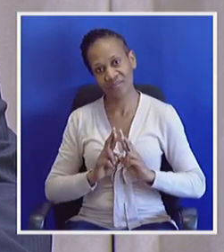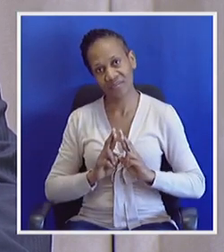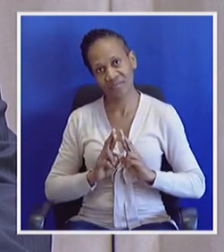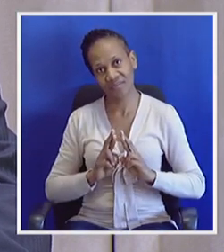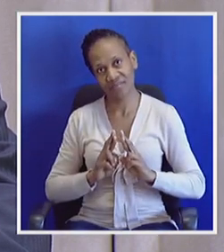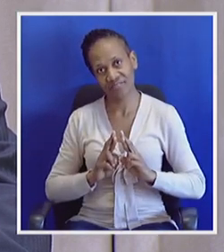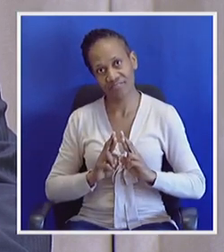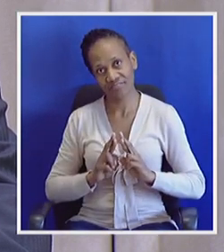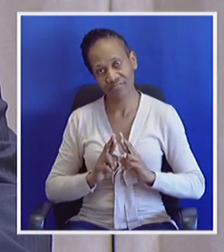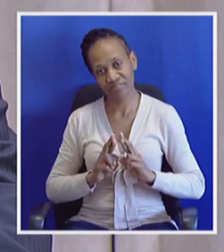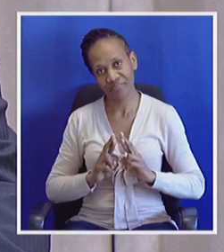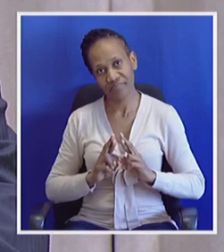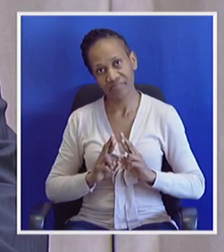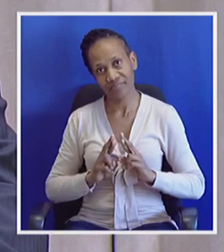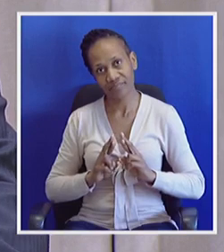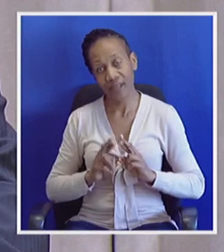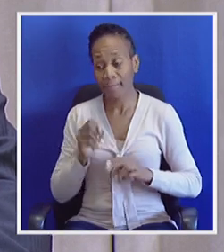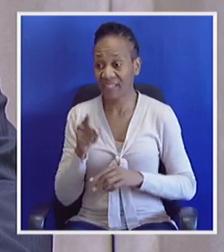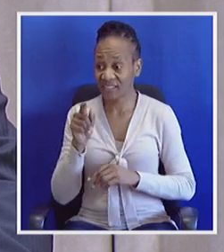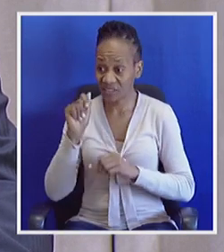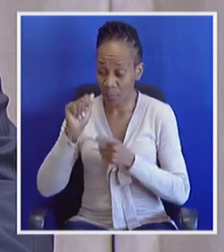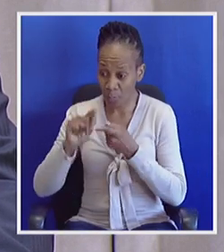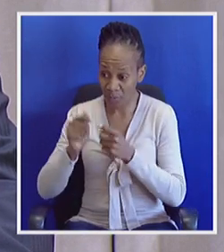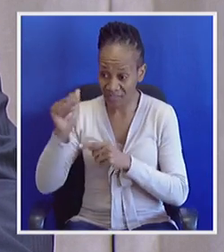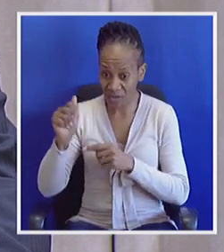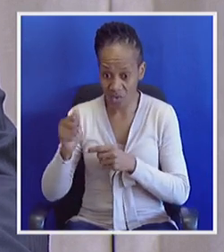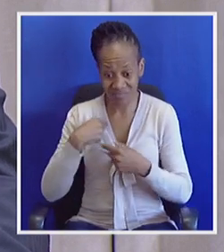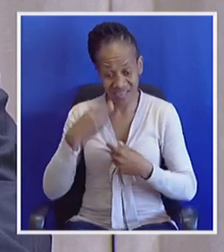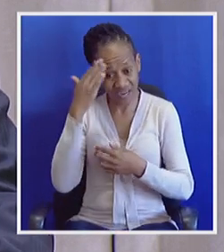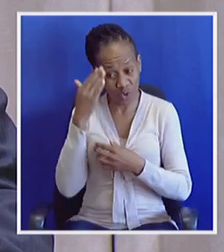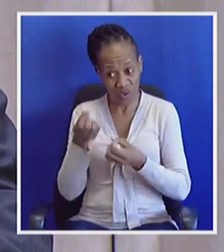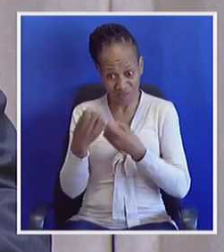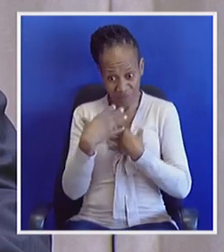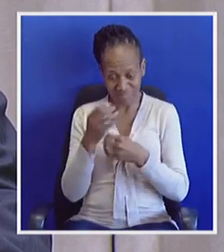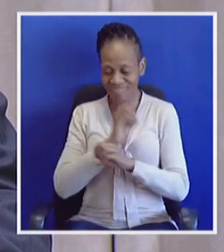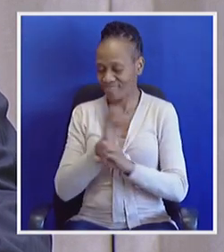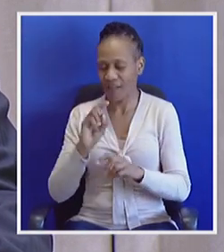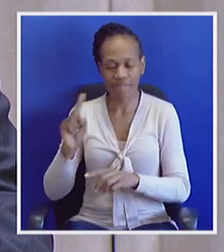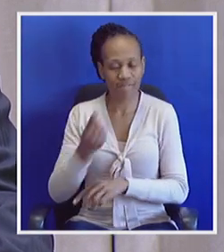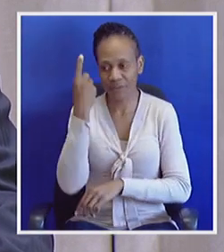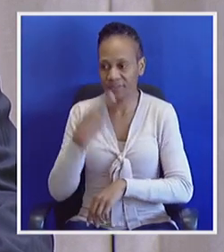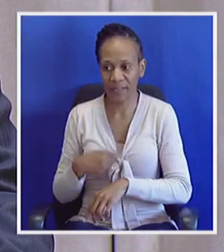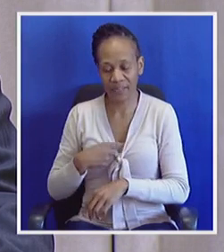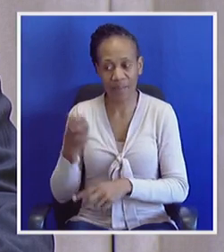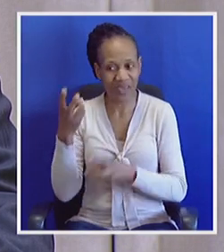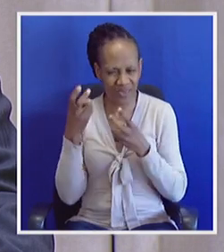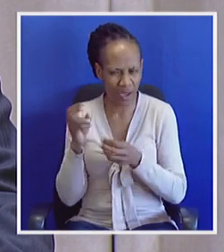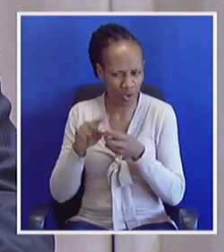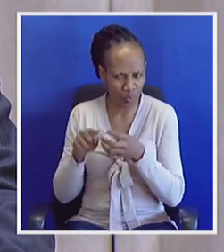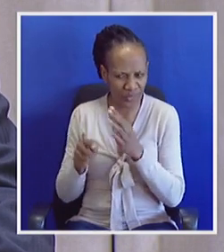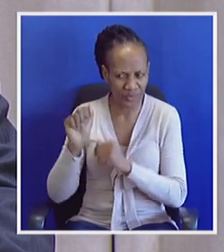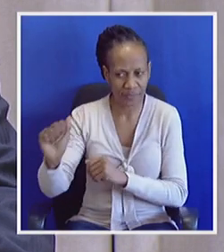and disclosed was never brought to my attention. In fact, it is the first time that I'm hearing of all